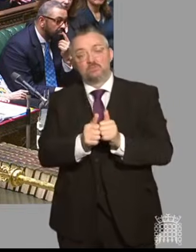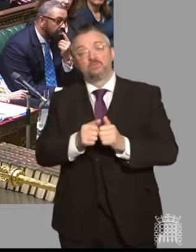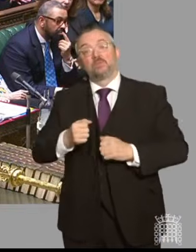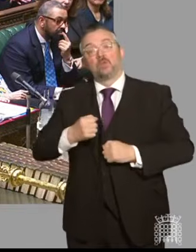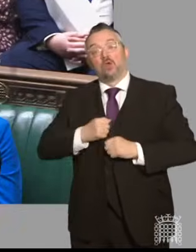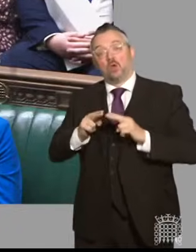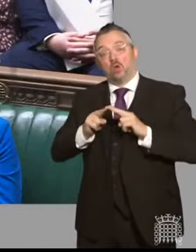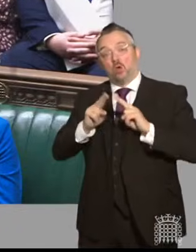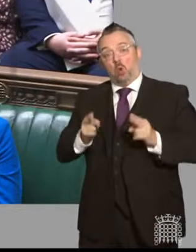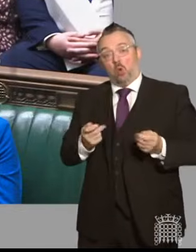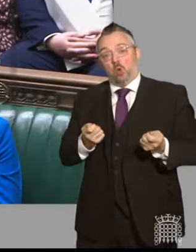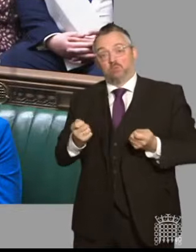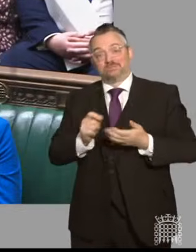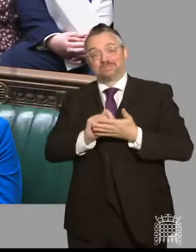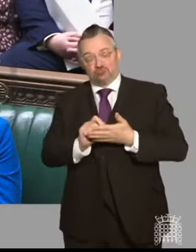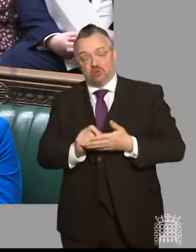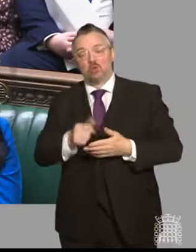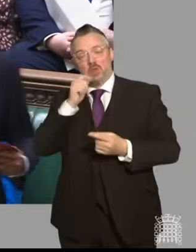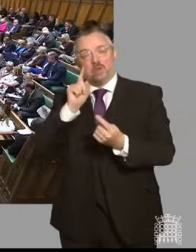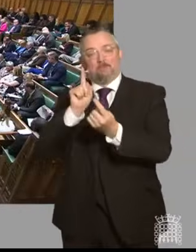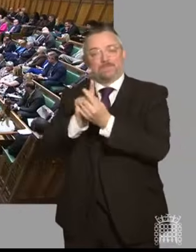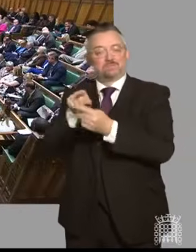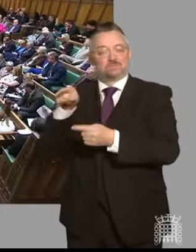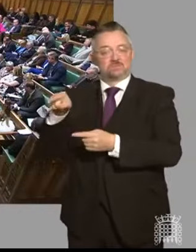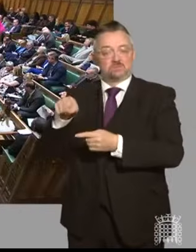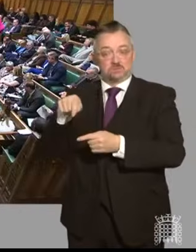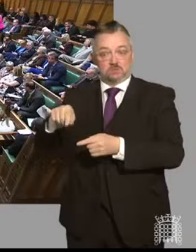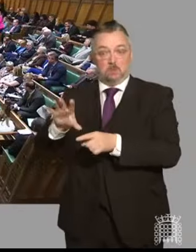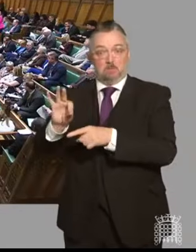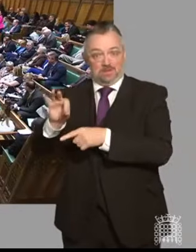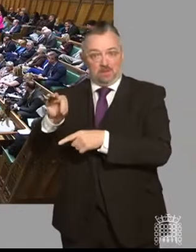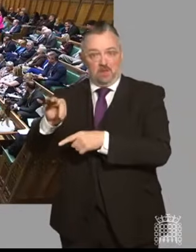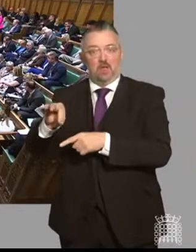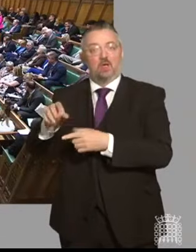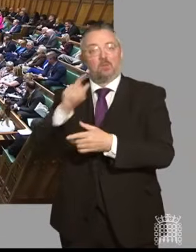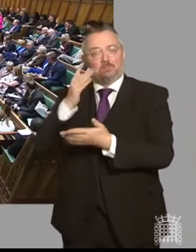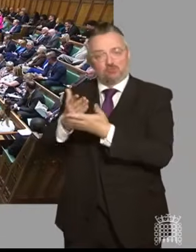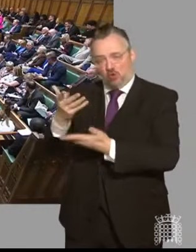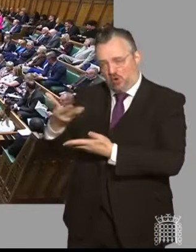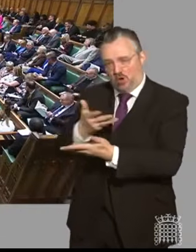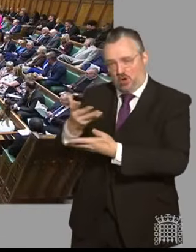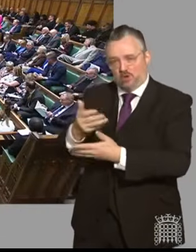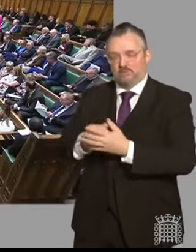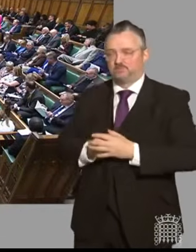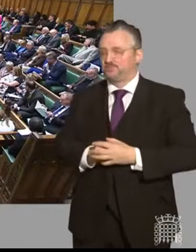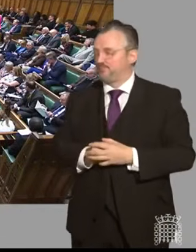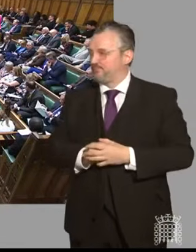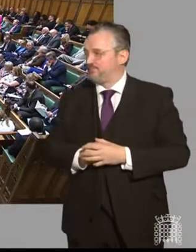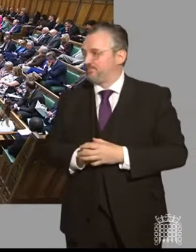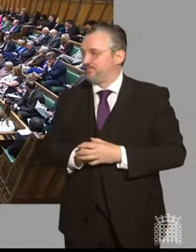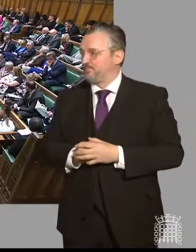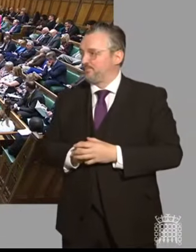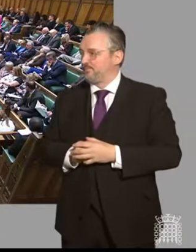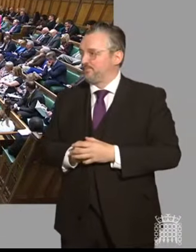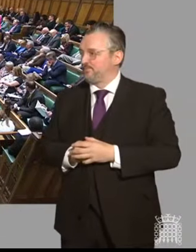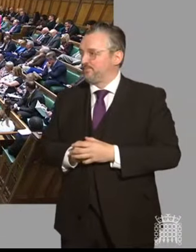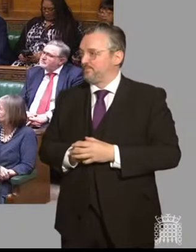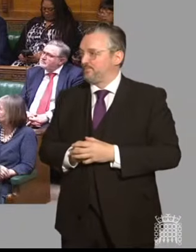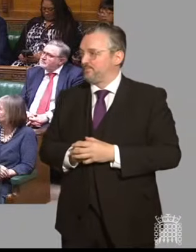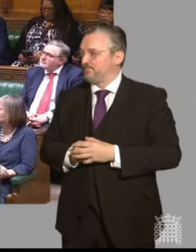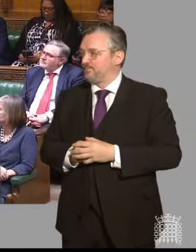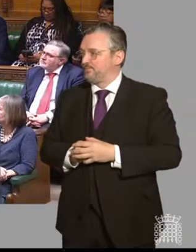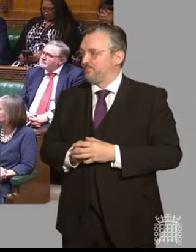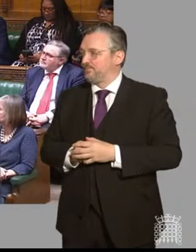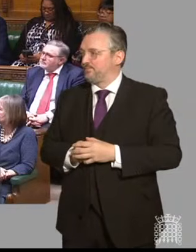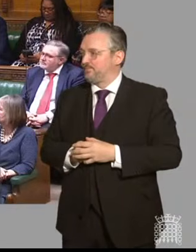to raise the points that she has mentioned today. Mary Glendon. Thank you, Mr. Speaker. A KPMG study finds a strong